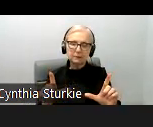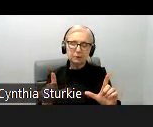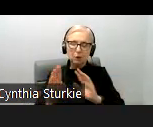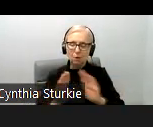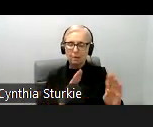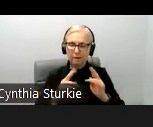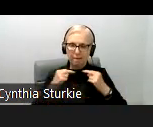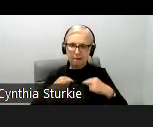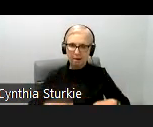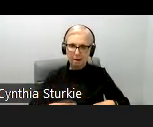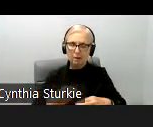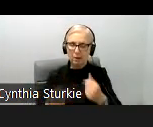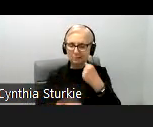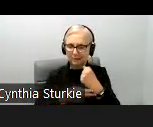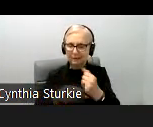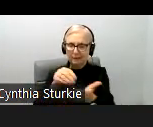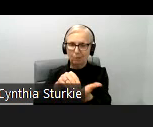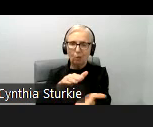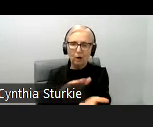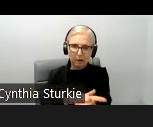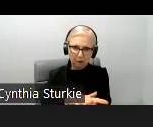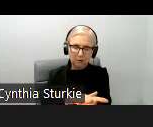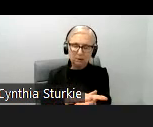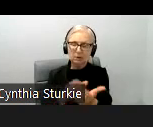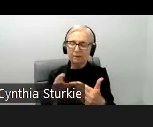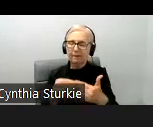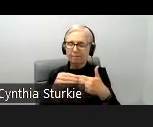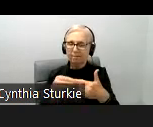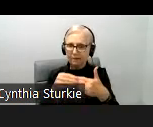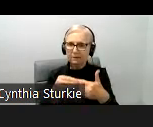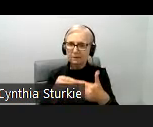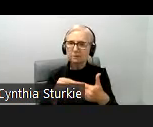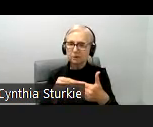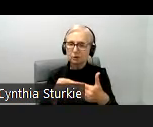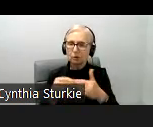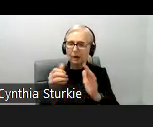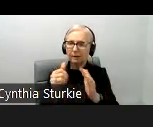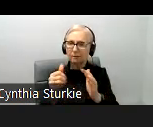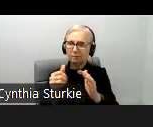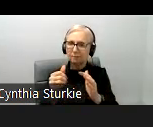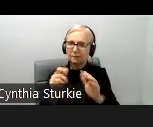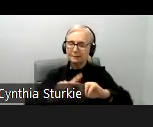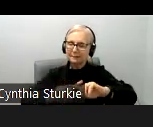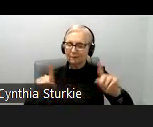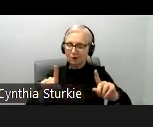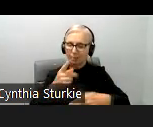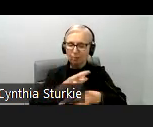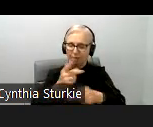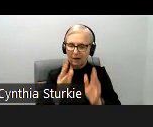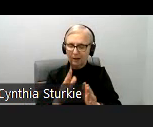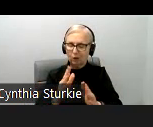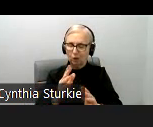providers shall maintain records, and again, that flexibility to account for different provider types. So if you are not